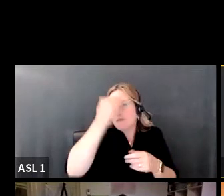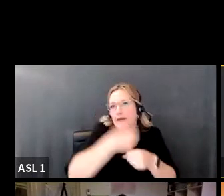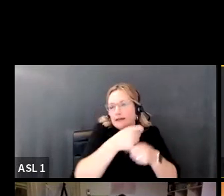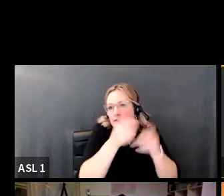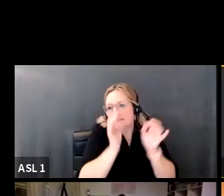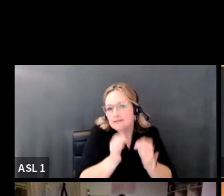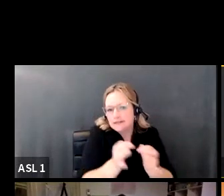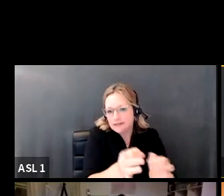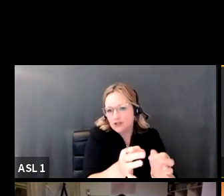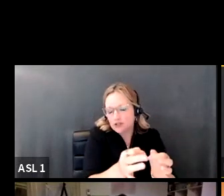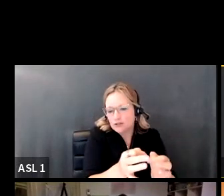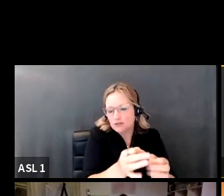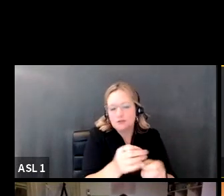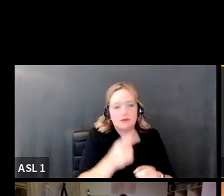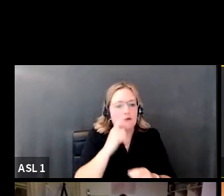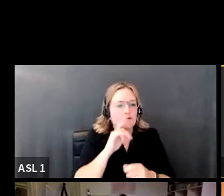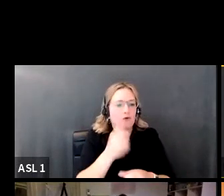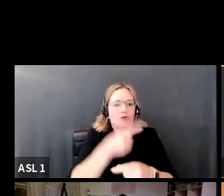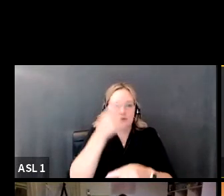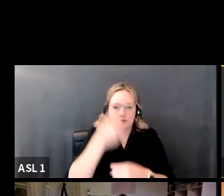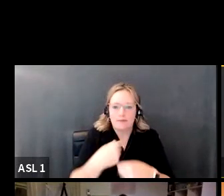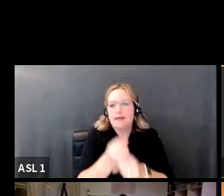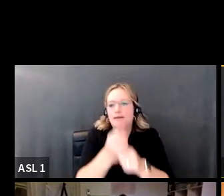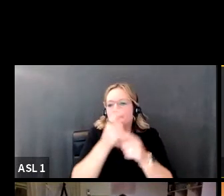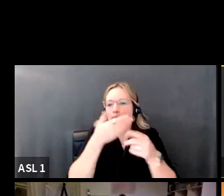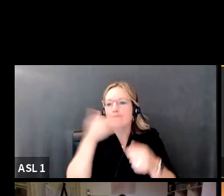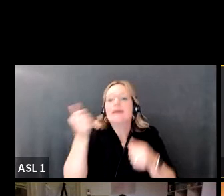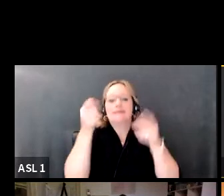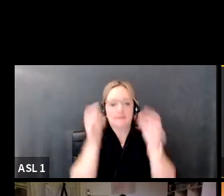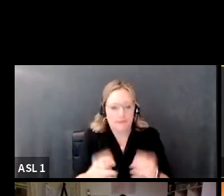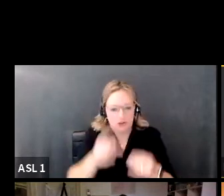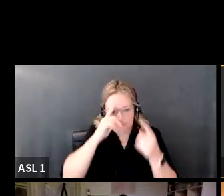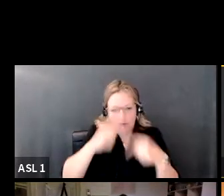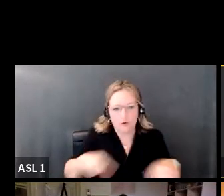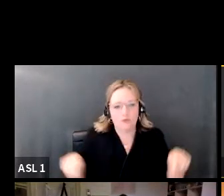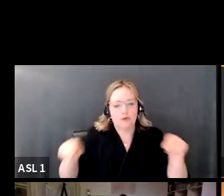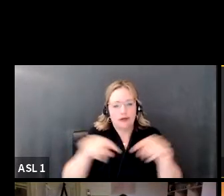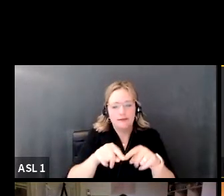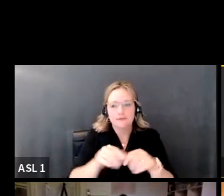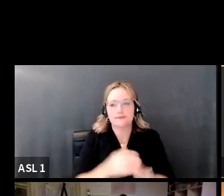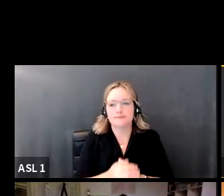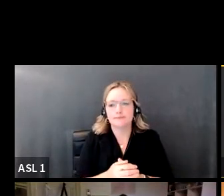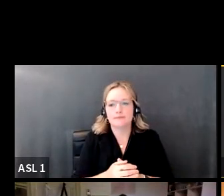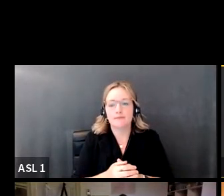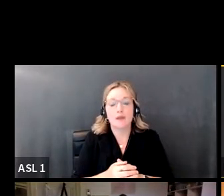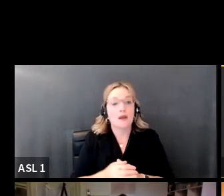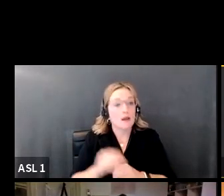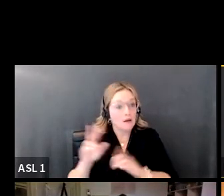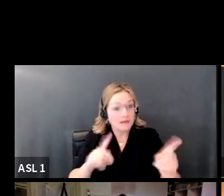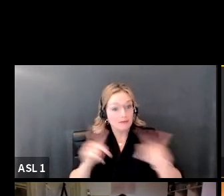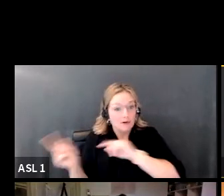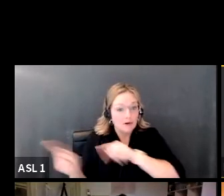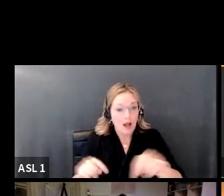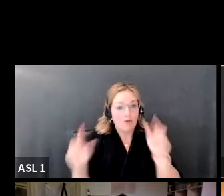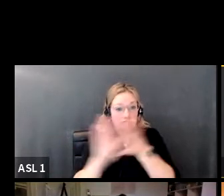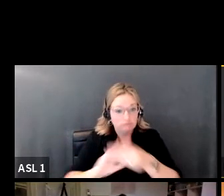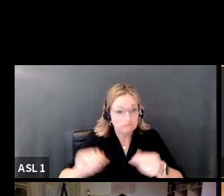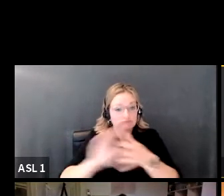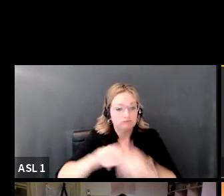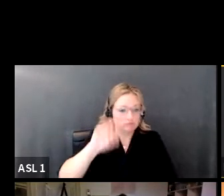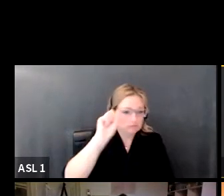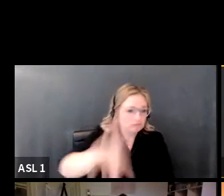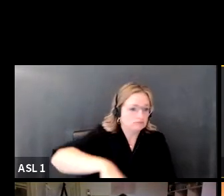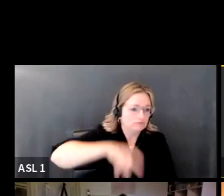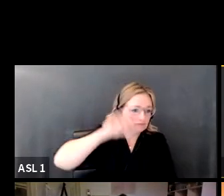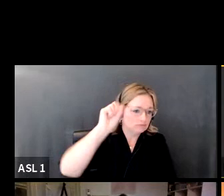know you know that but it has to be said but the voices that you hear constantly cannot be ignored they are